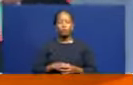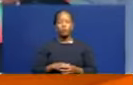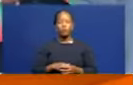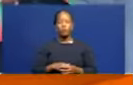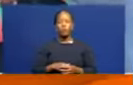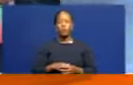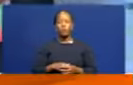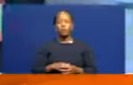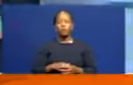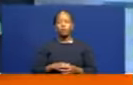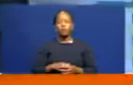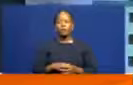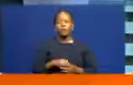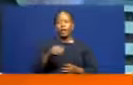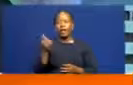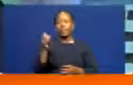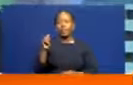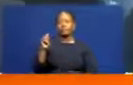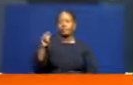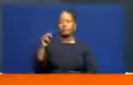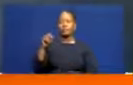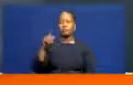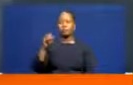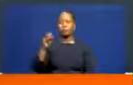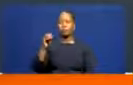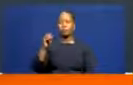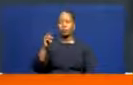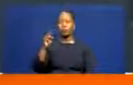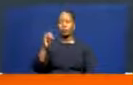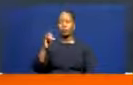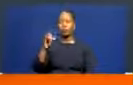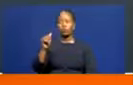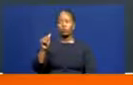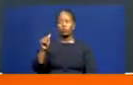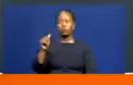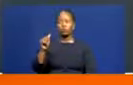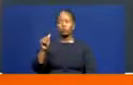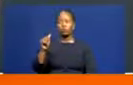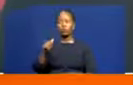Anthony, I'm told you're supposed to be here. Please join us here.